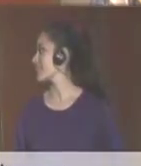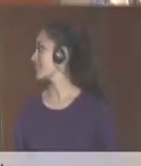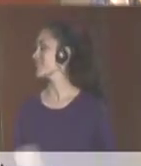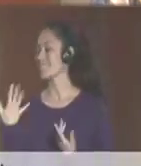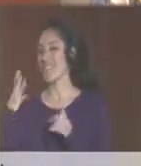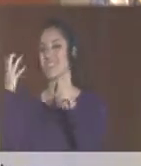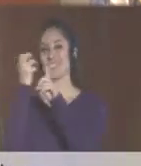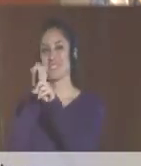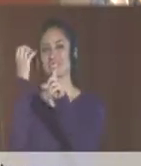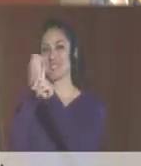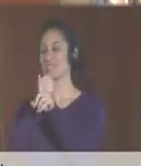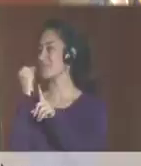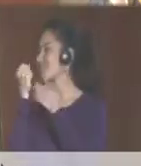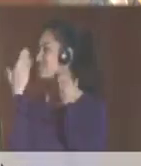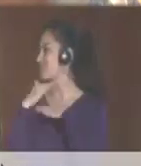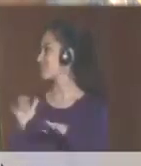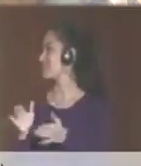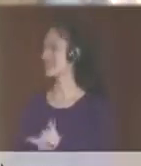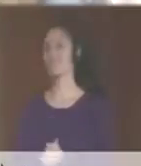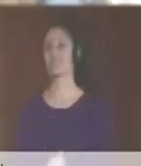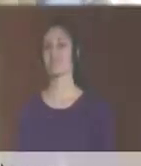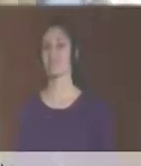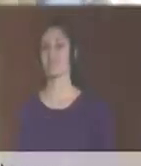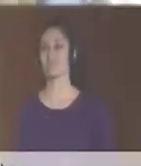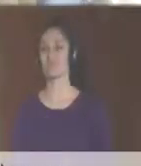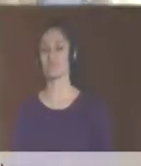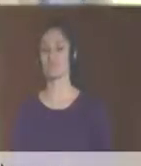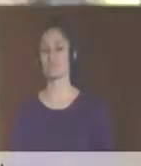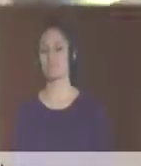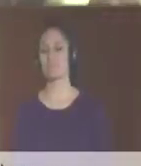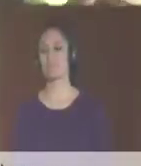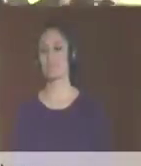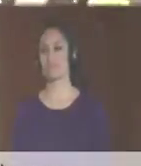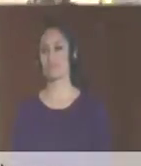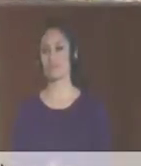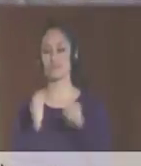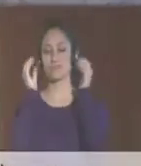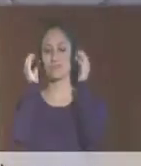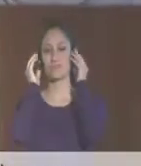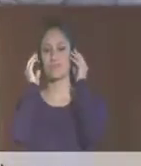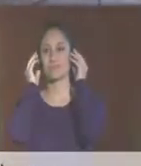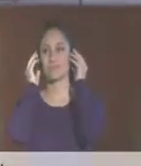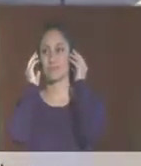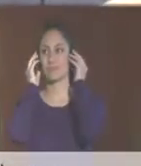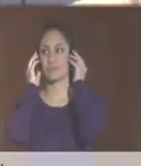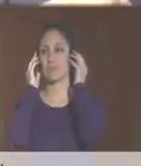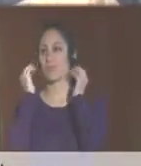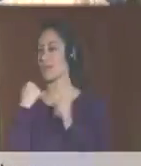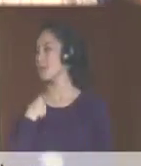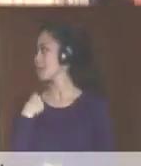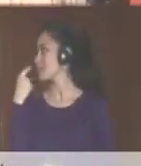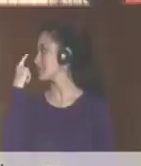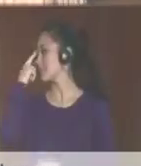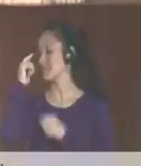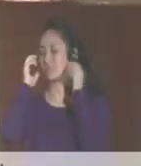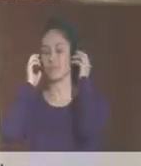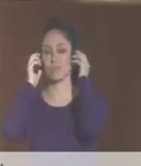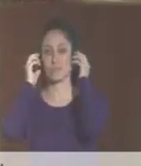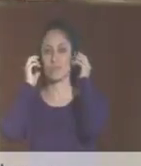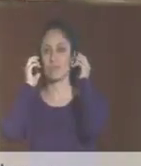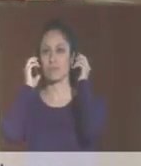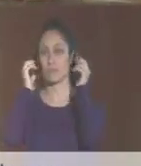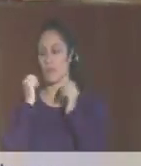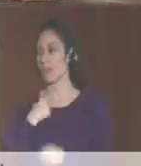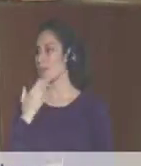Yes, you did it. You did it. You did it within the assigned time. Very well. I think